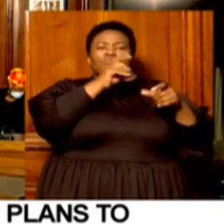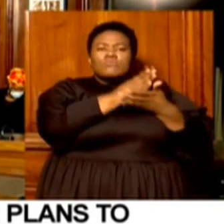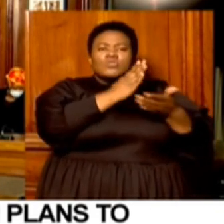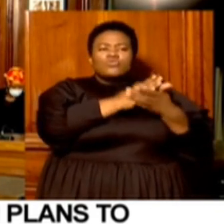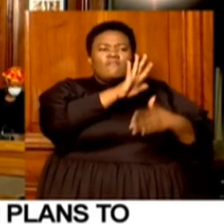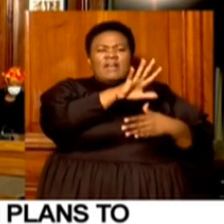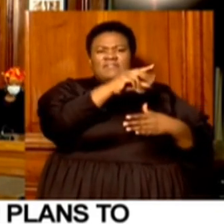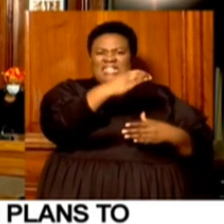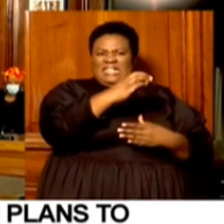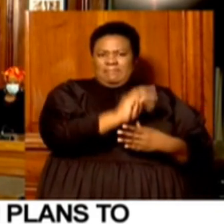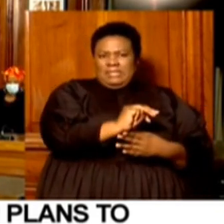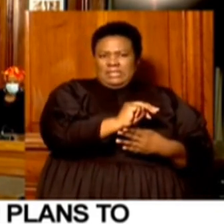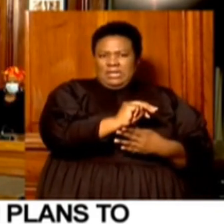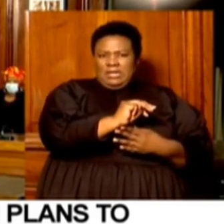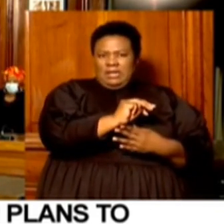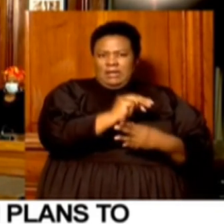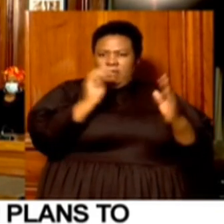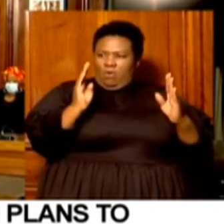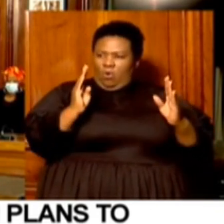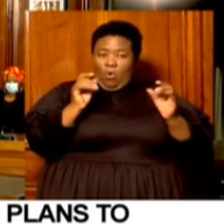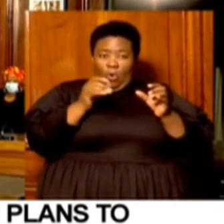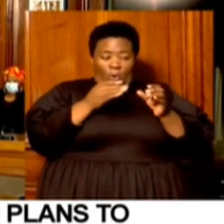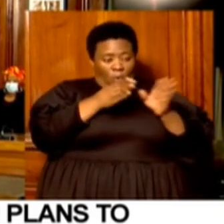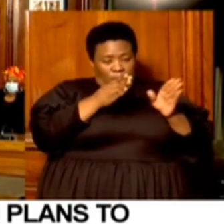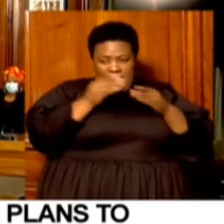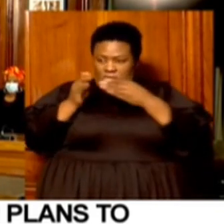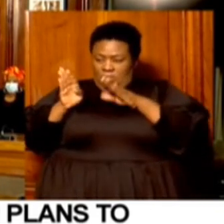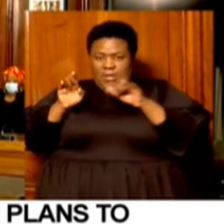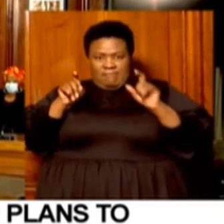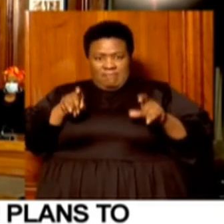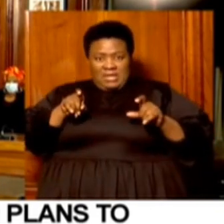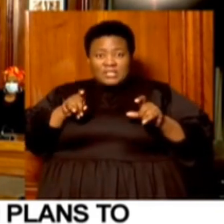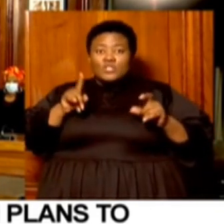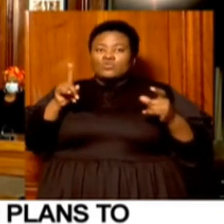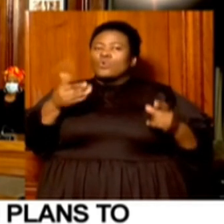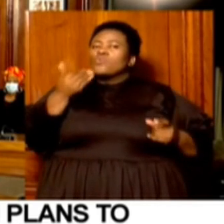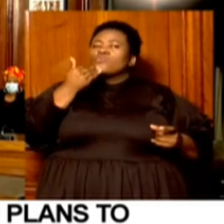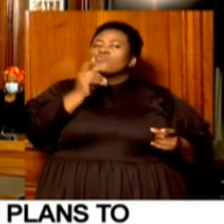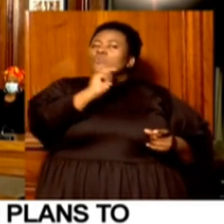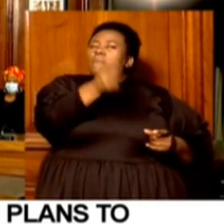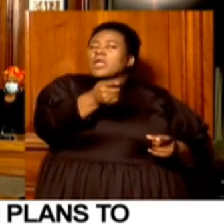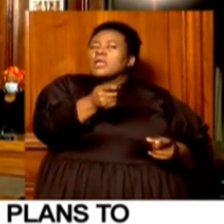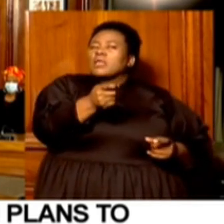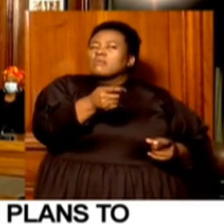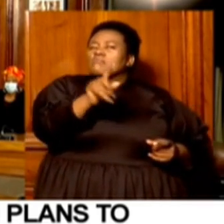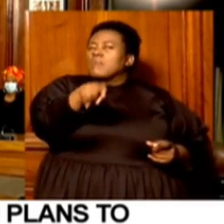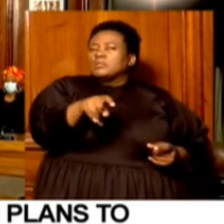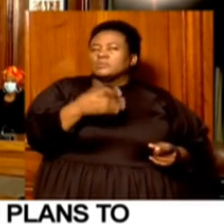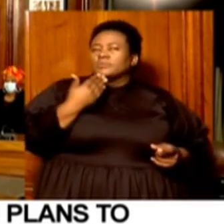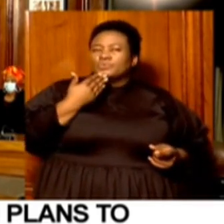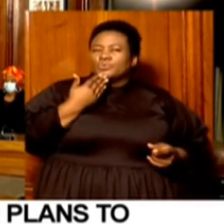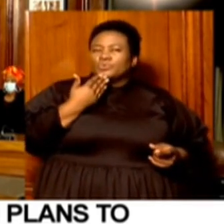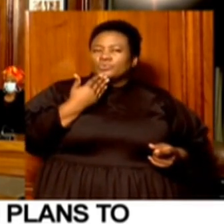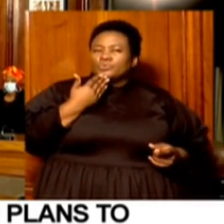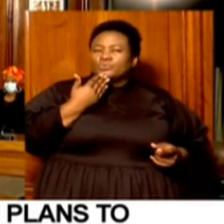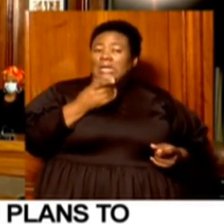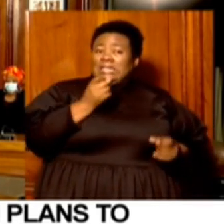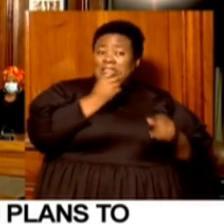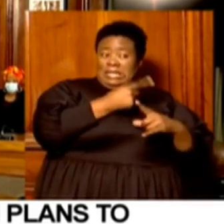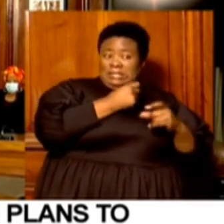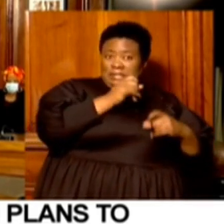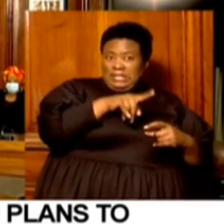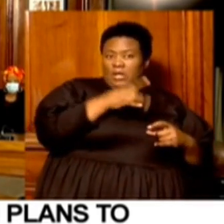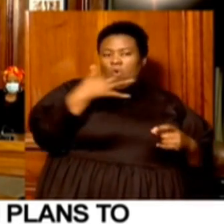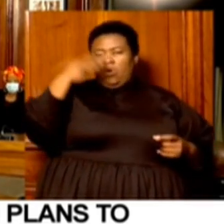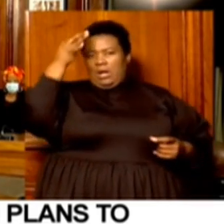quote. He's asking, will the expenses for fitting these items be covered by the taxi operators themselves? What